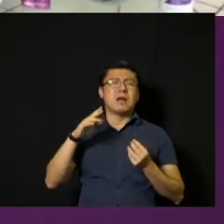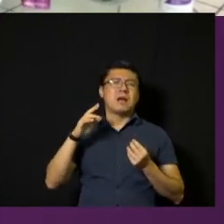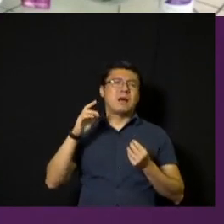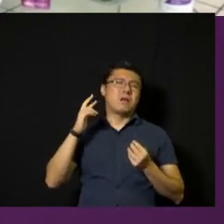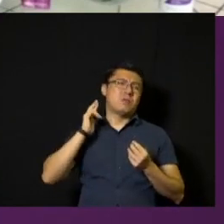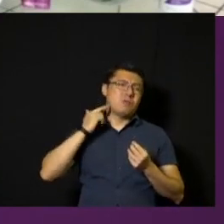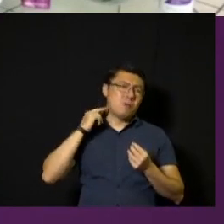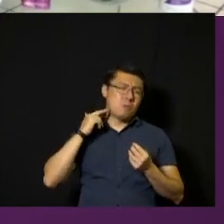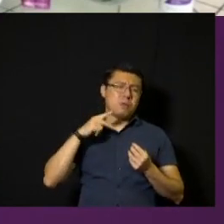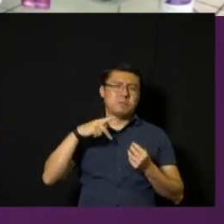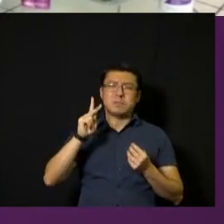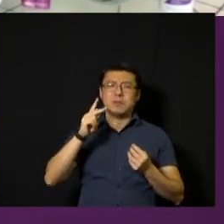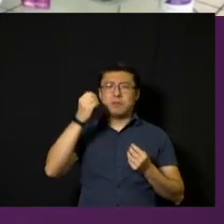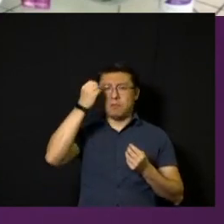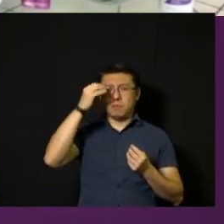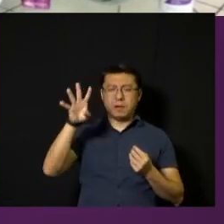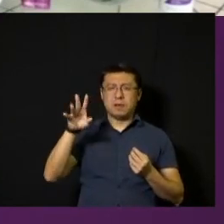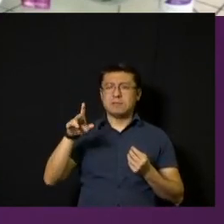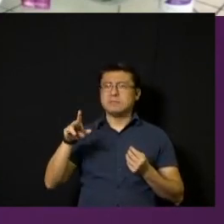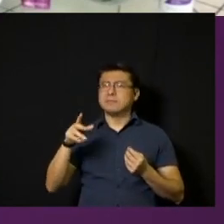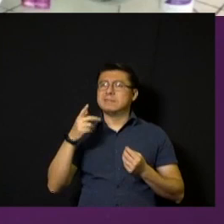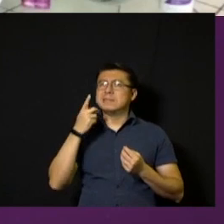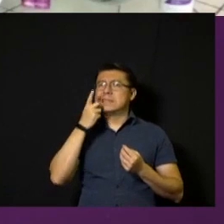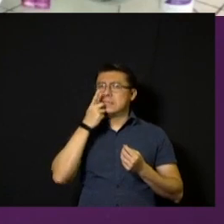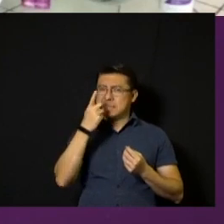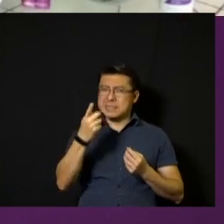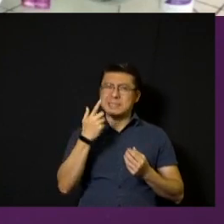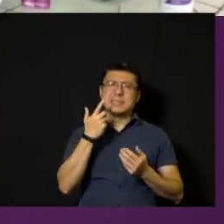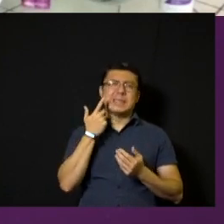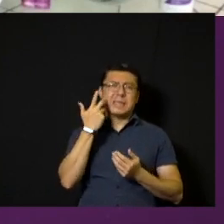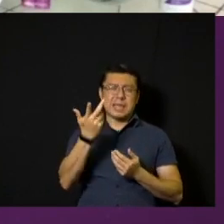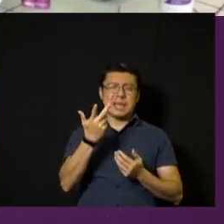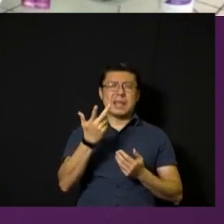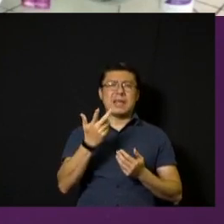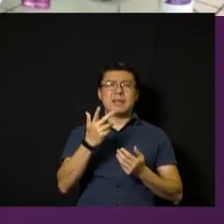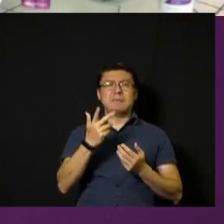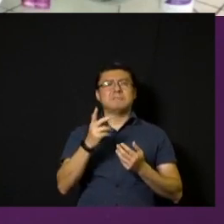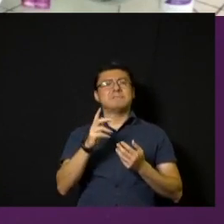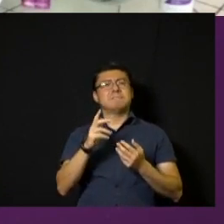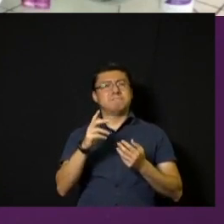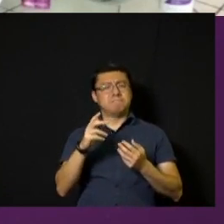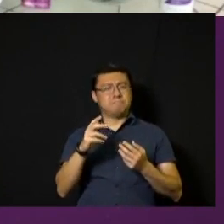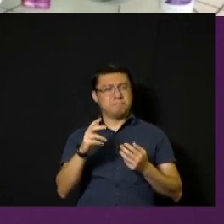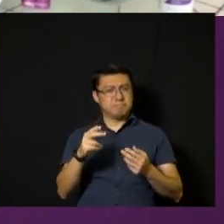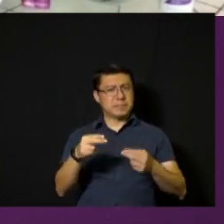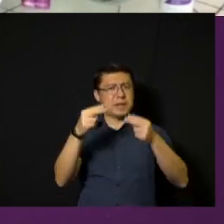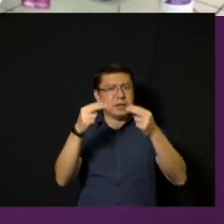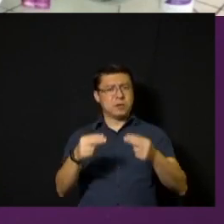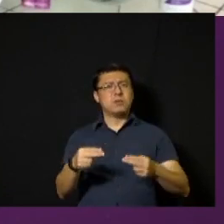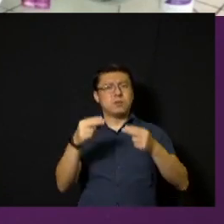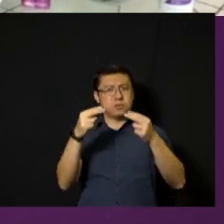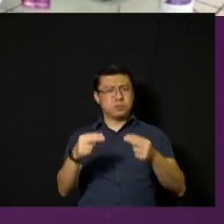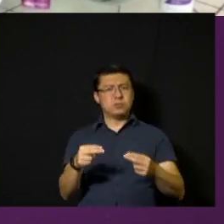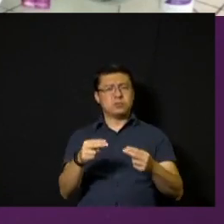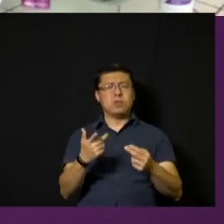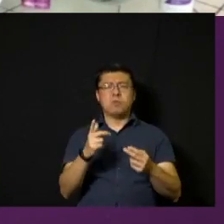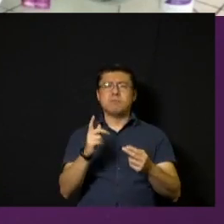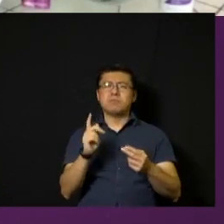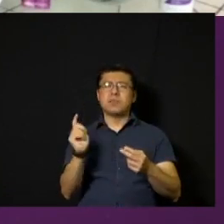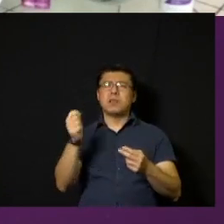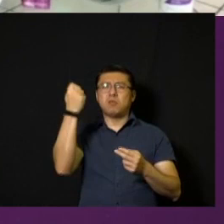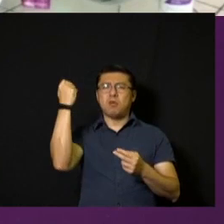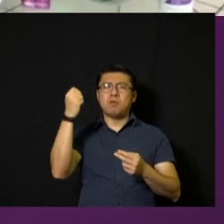robots in sales, and OmniLife still betting on analogical digital business, but human at the same time.